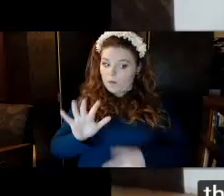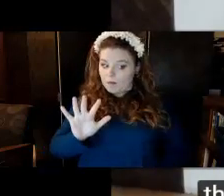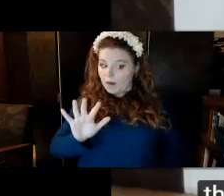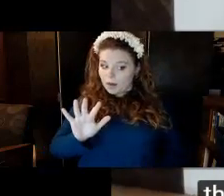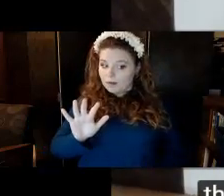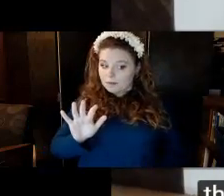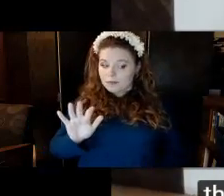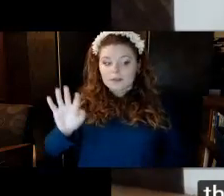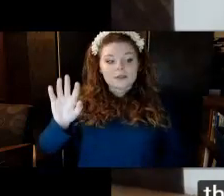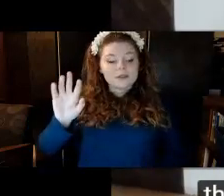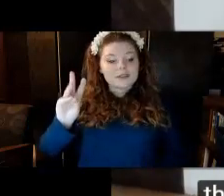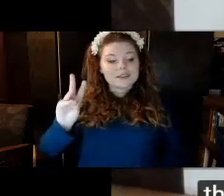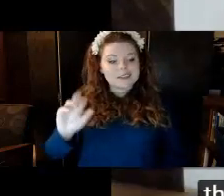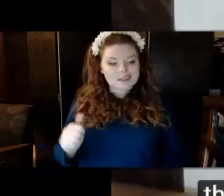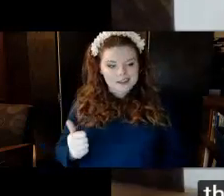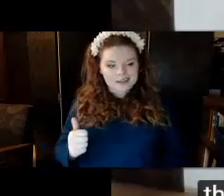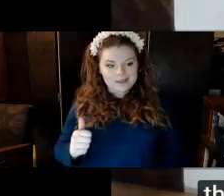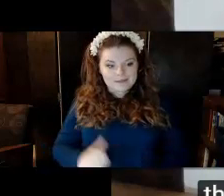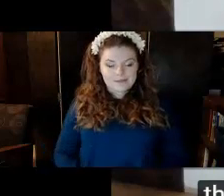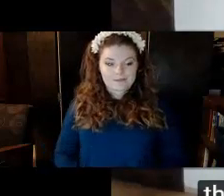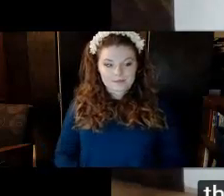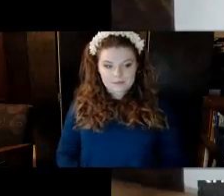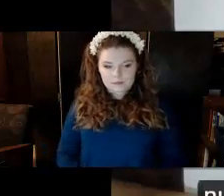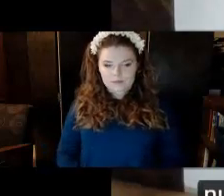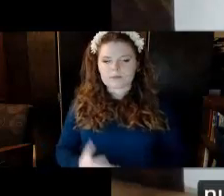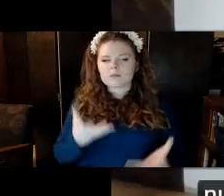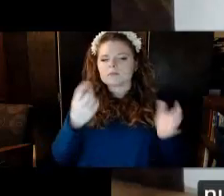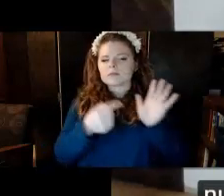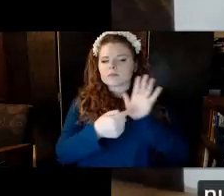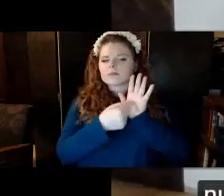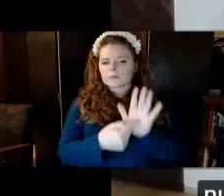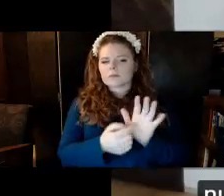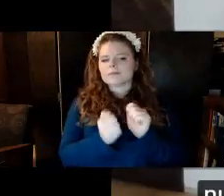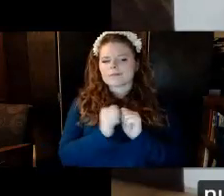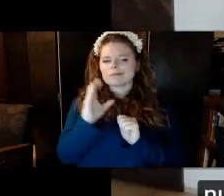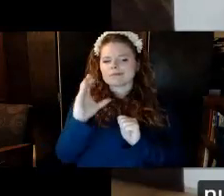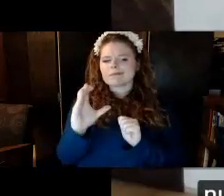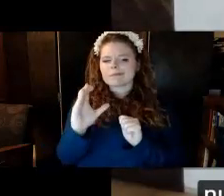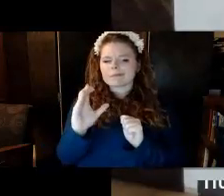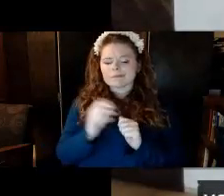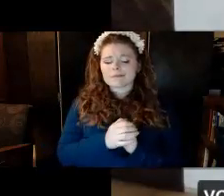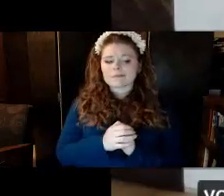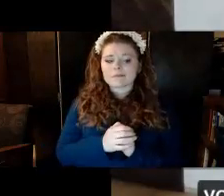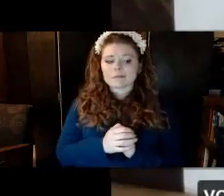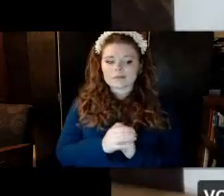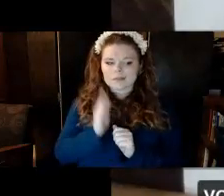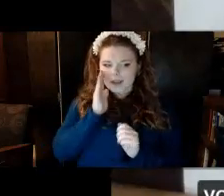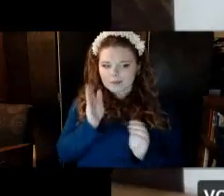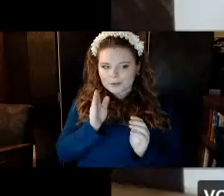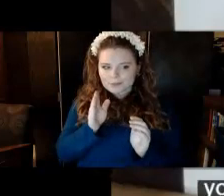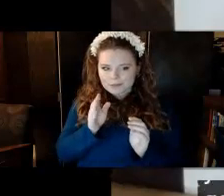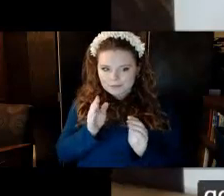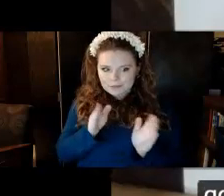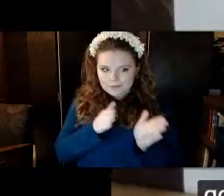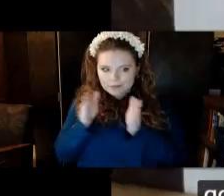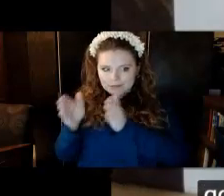and 6/10. Now I want to show you something with C. So I'm gonna work it out over here. If